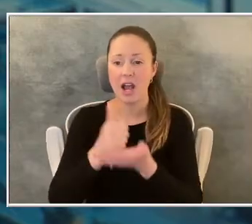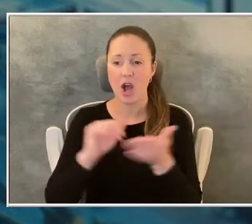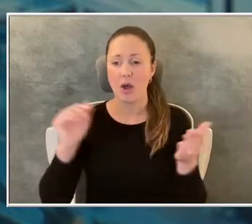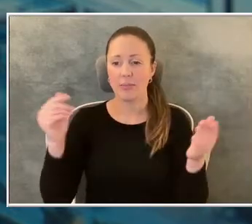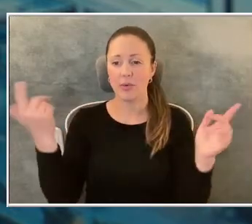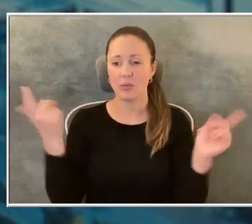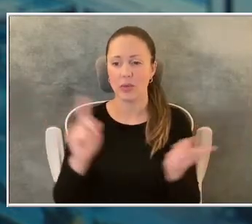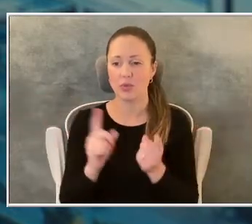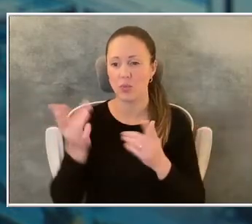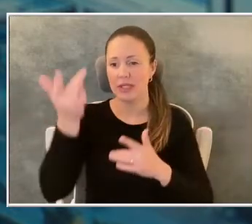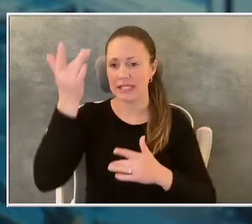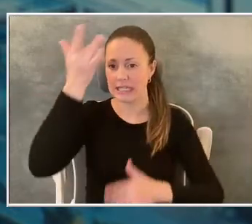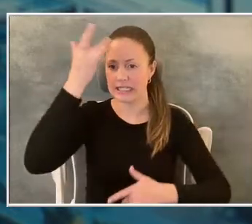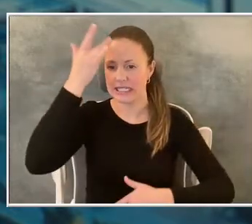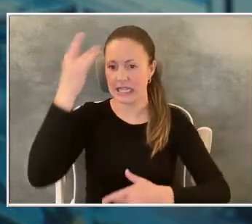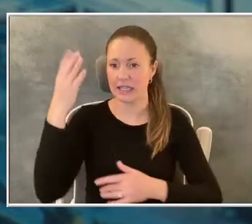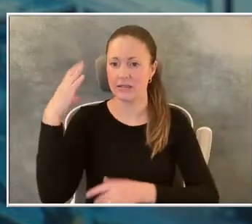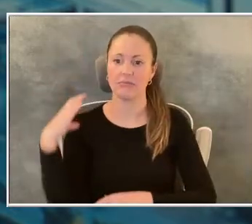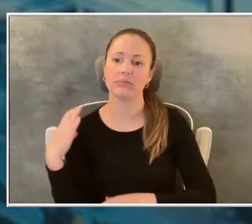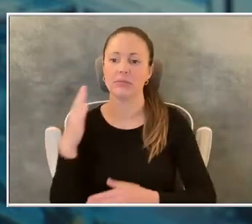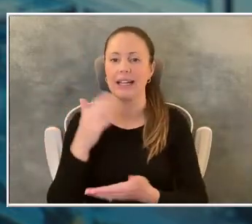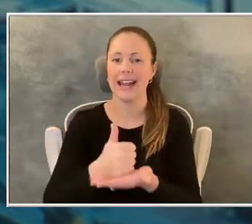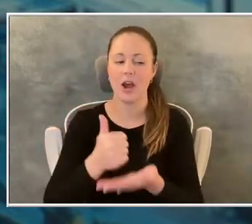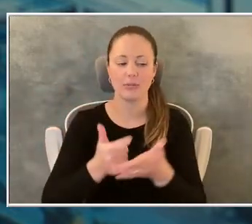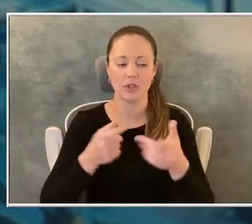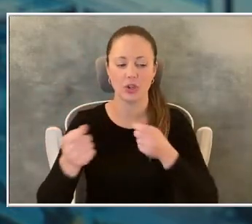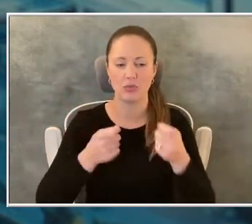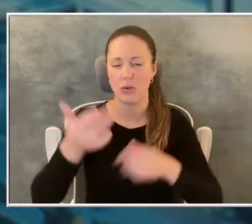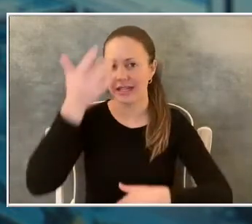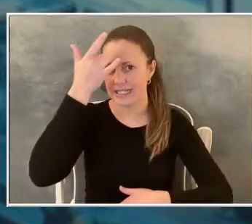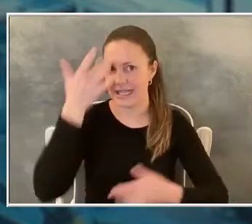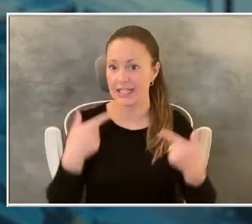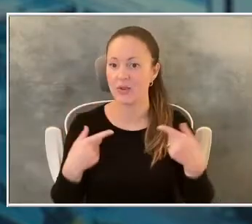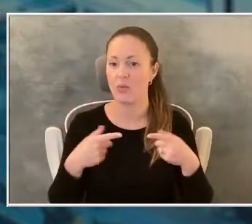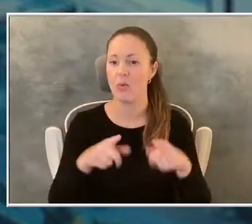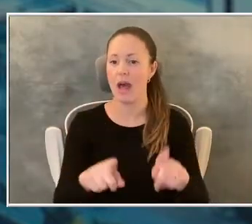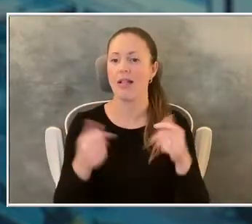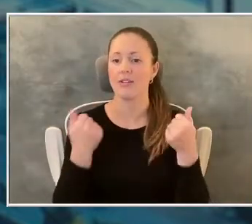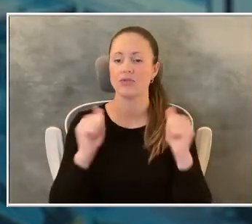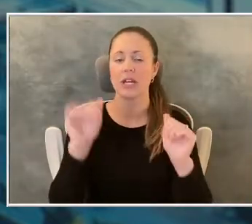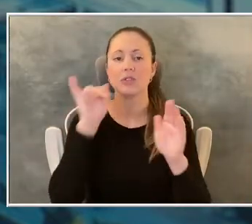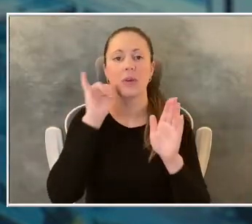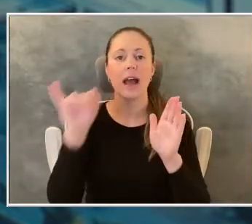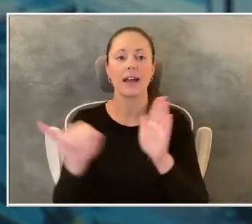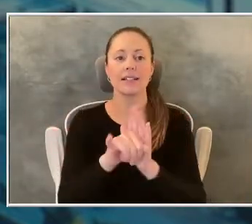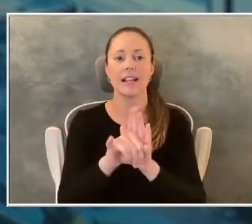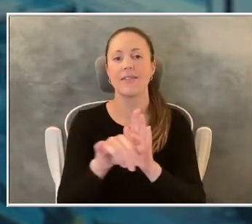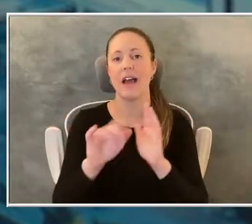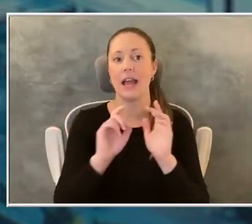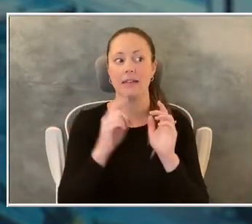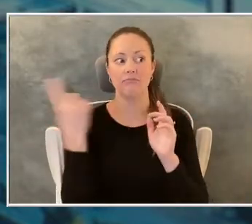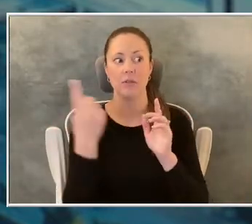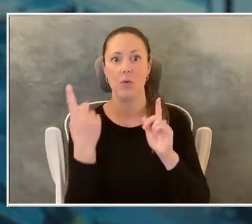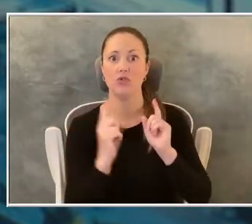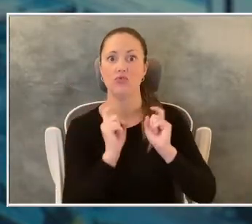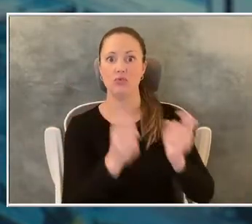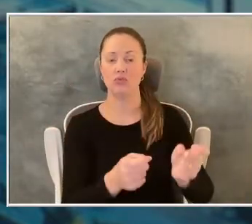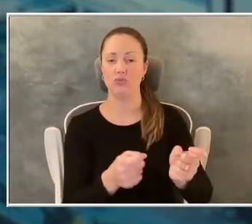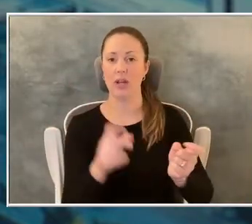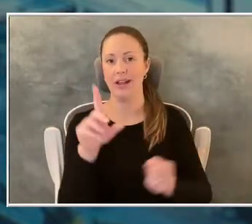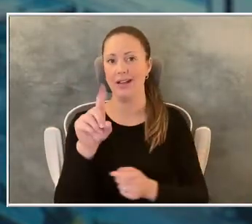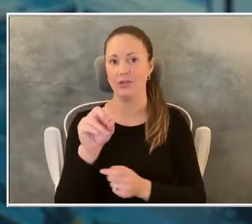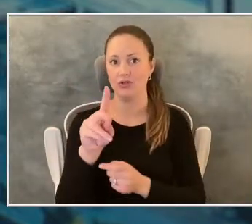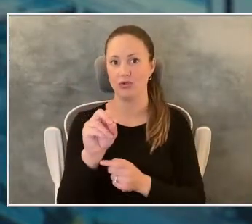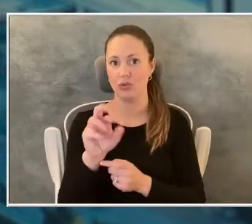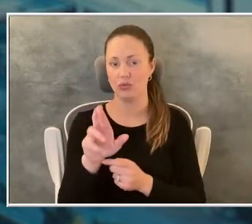control while we are trying to identify a donor and someone where